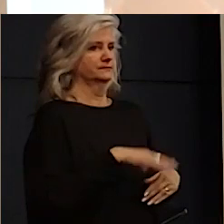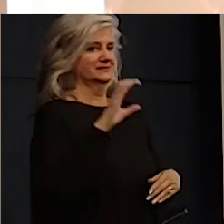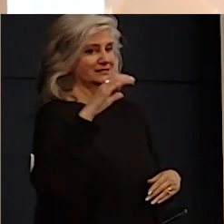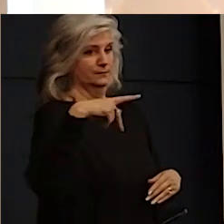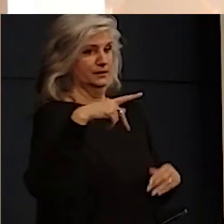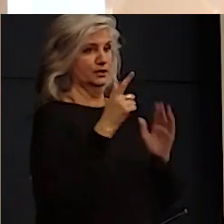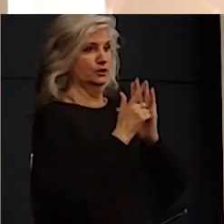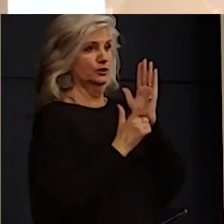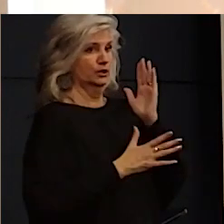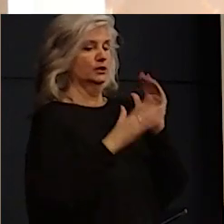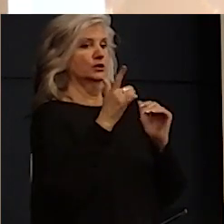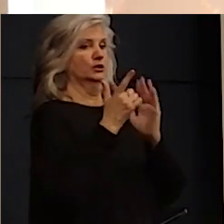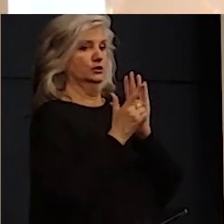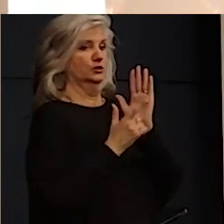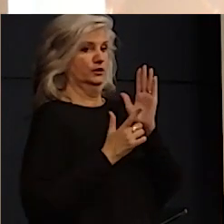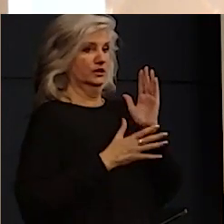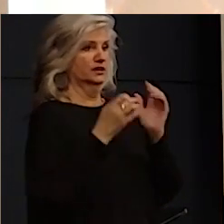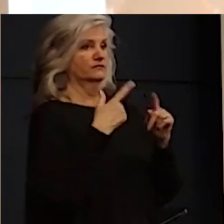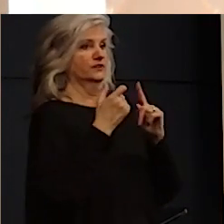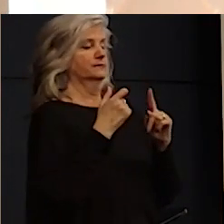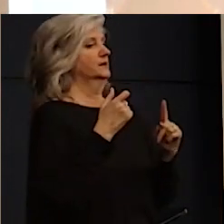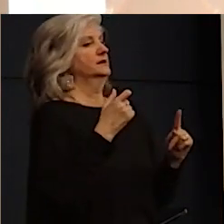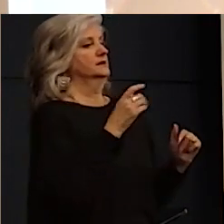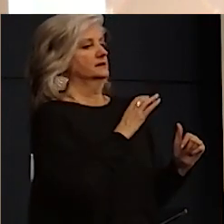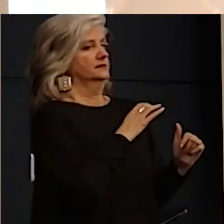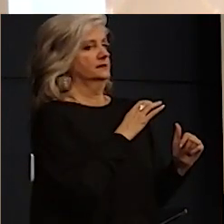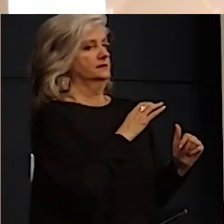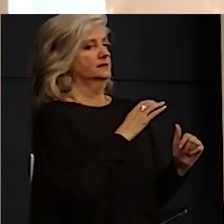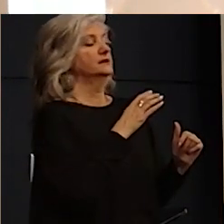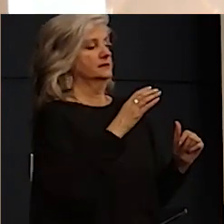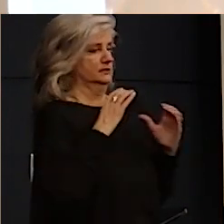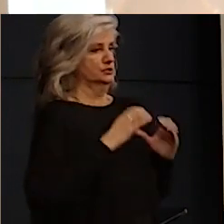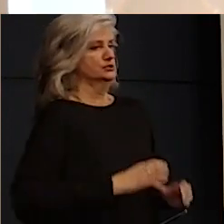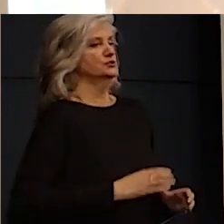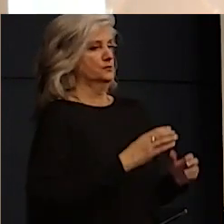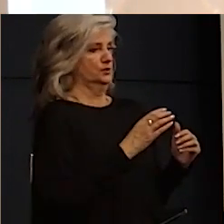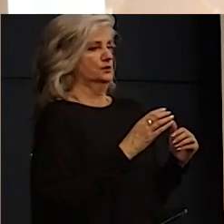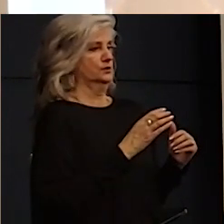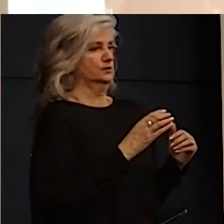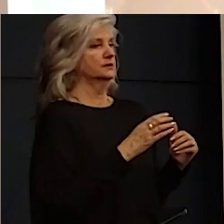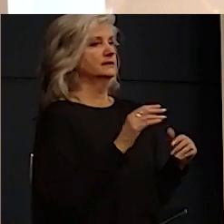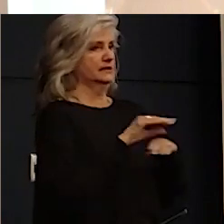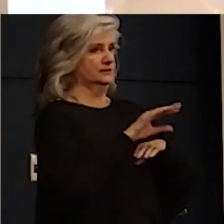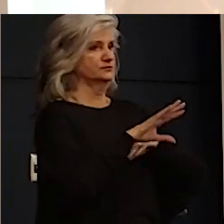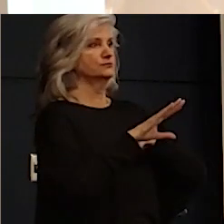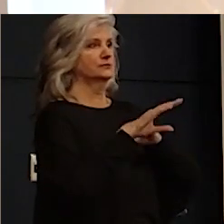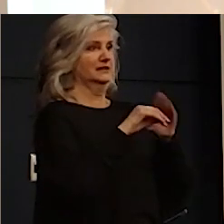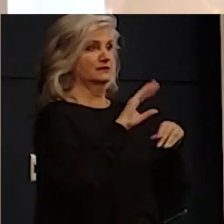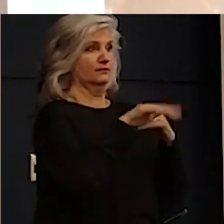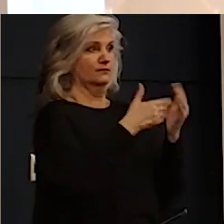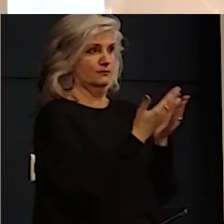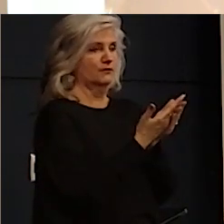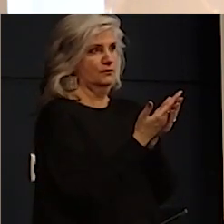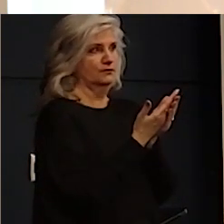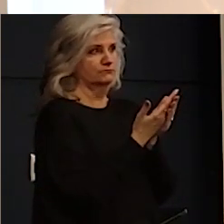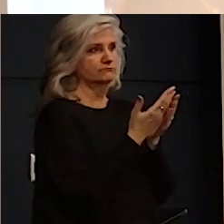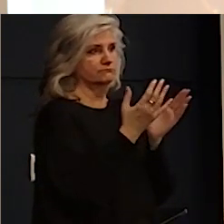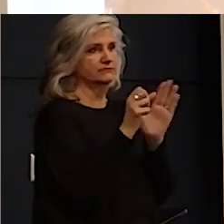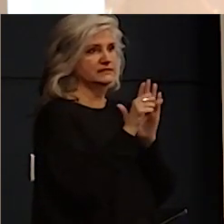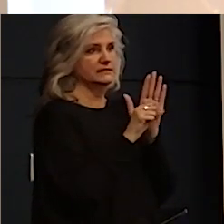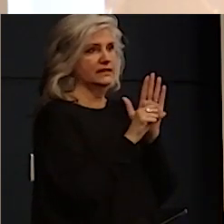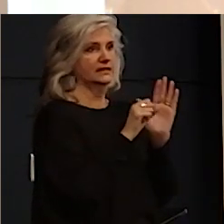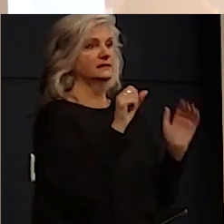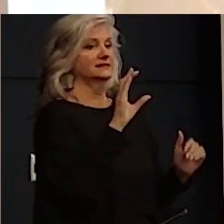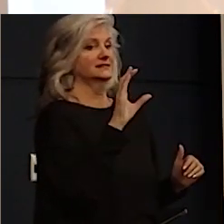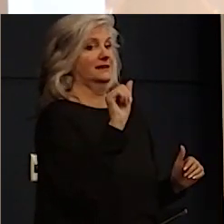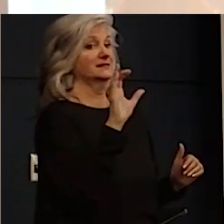lawyer. There's going to be a lawyer from the Office of Utility Consumer Counselor who's going to be looking out for all consumers in this case. And Citizens Action Coalition is going to have